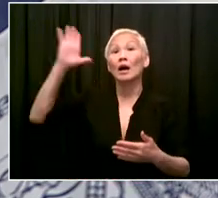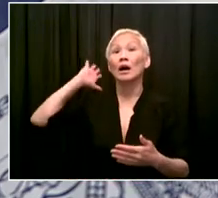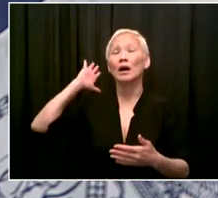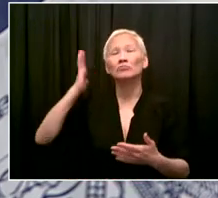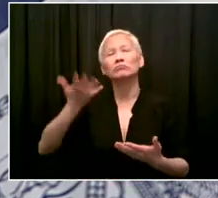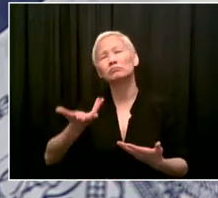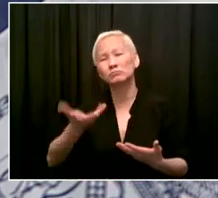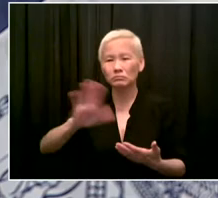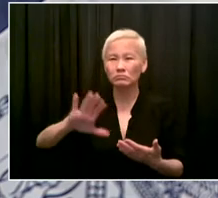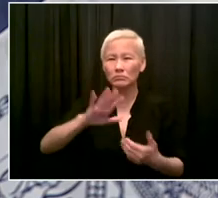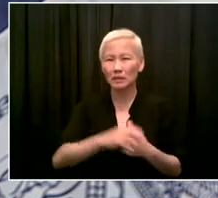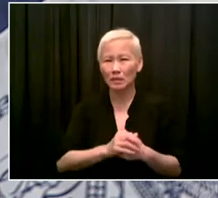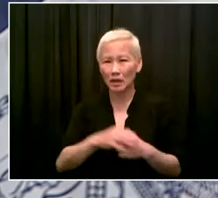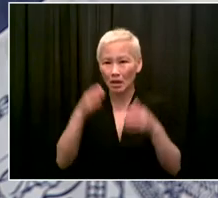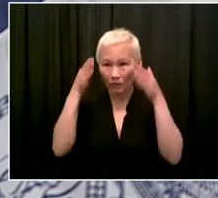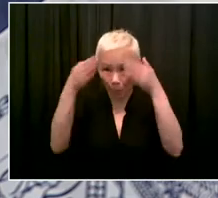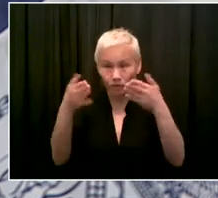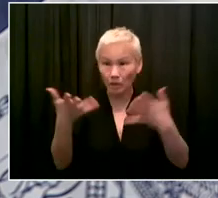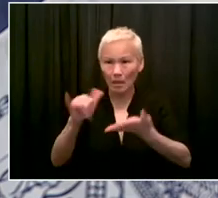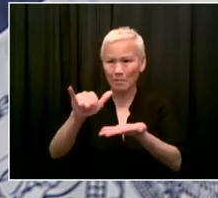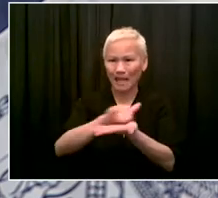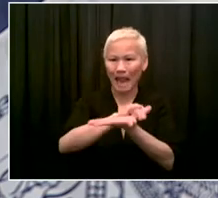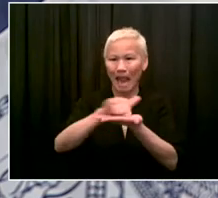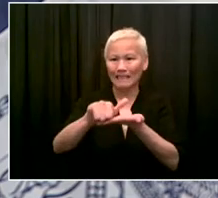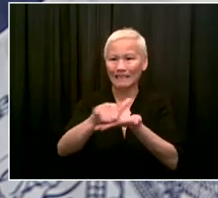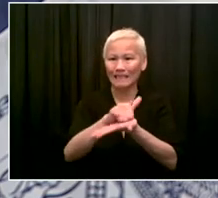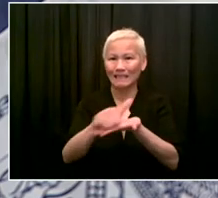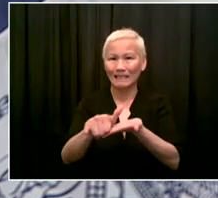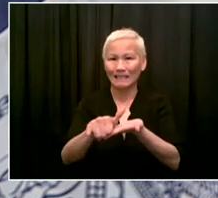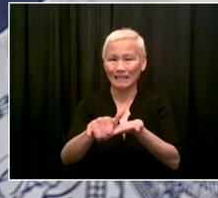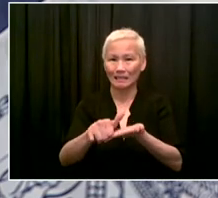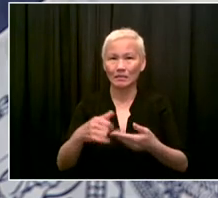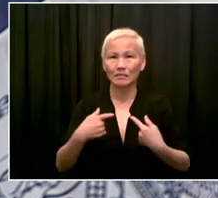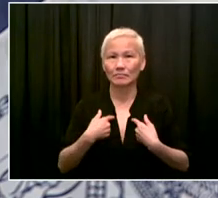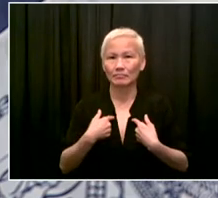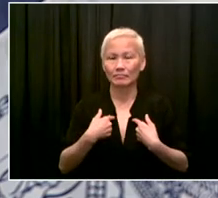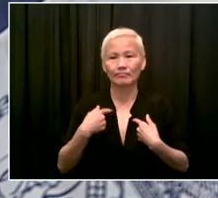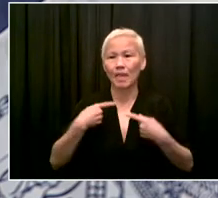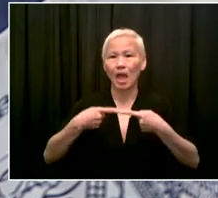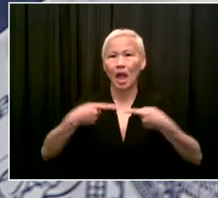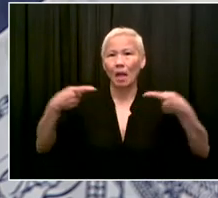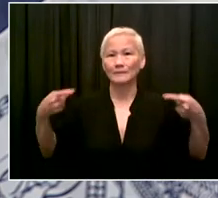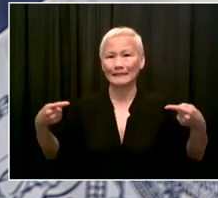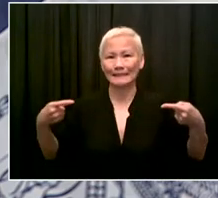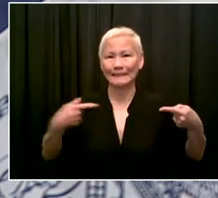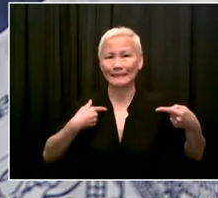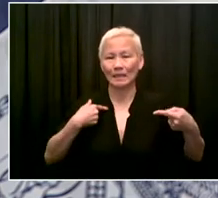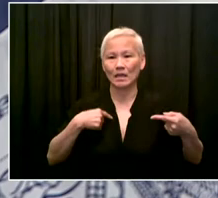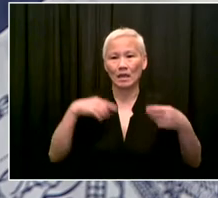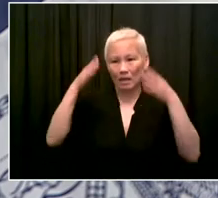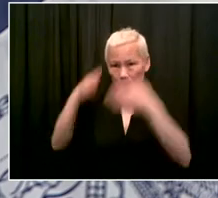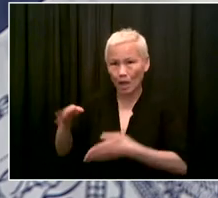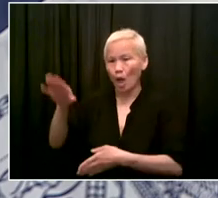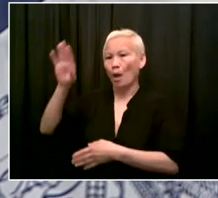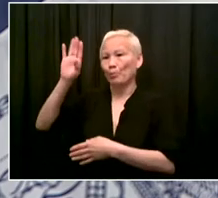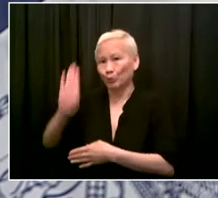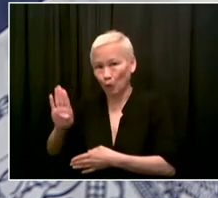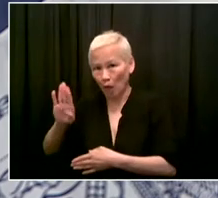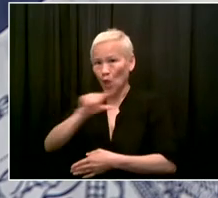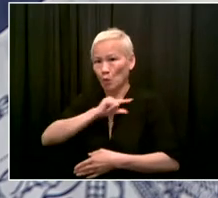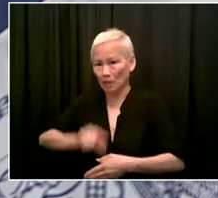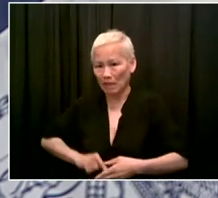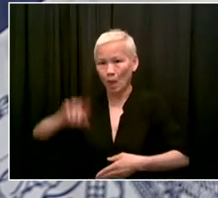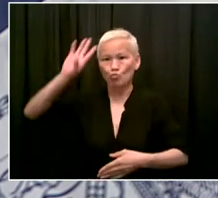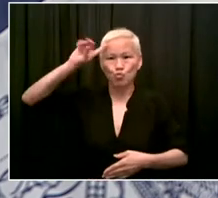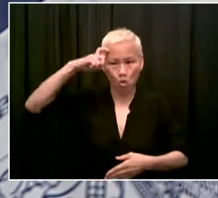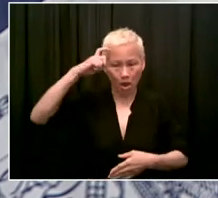of the 7 million of us that live in the outer boroughs, with Brooklyn as the starting point. So I think that's where there's some